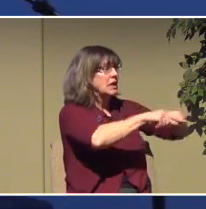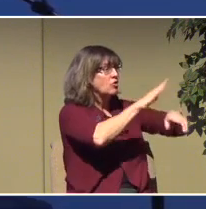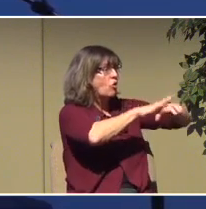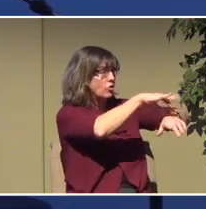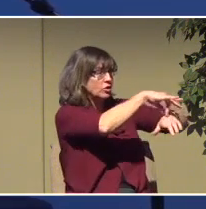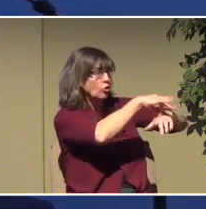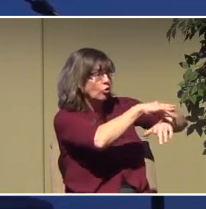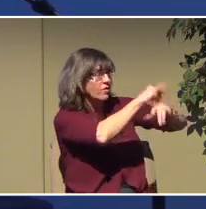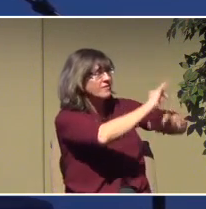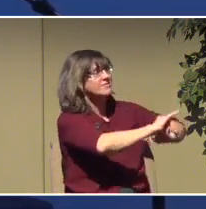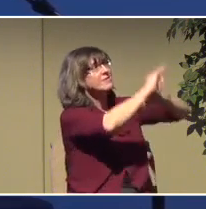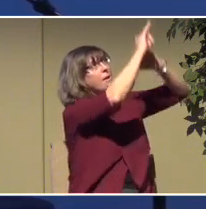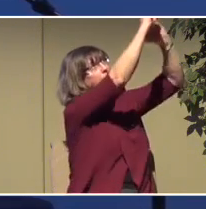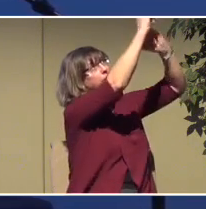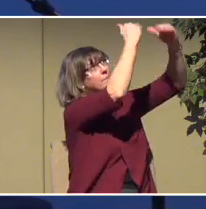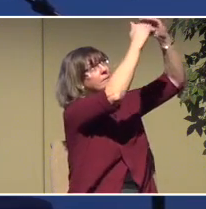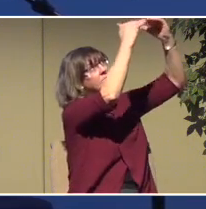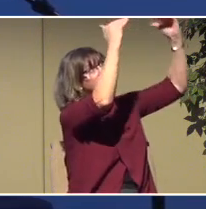is in heaven.